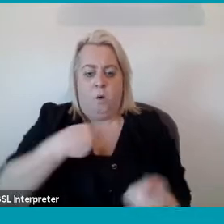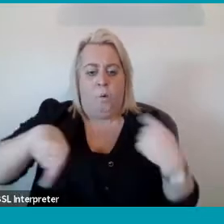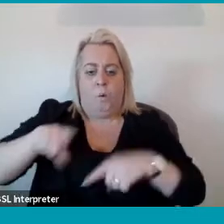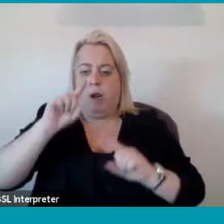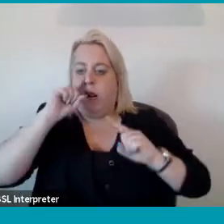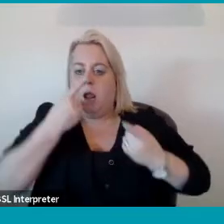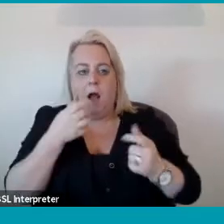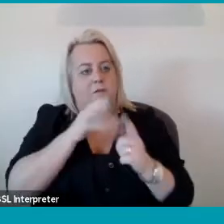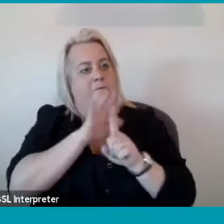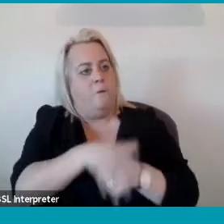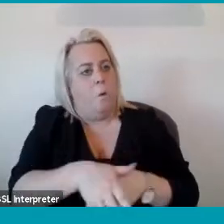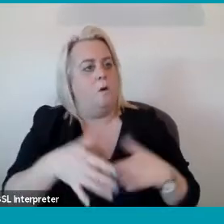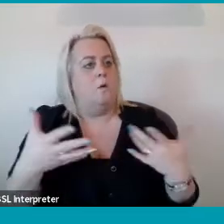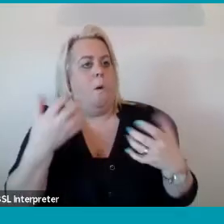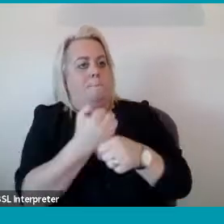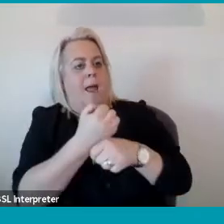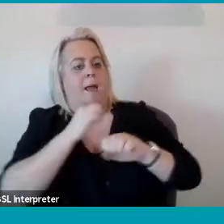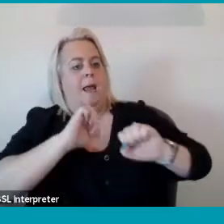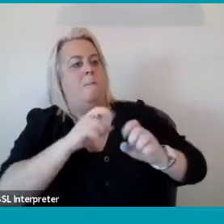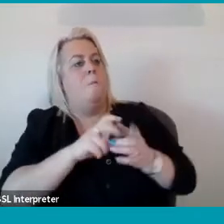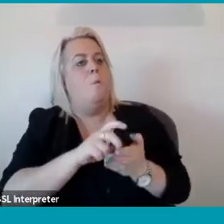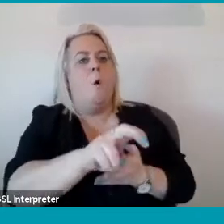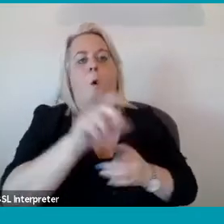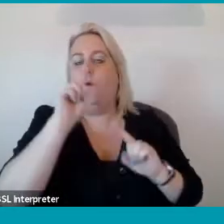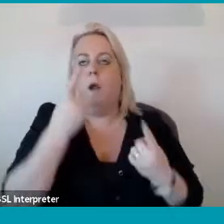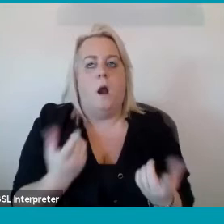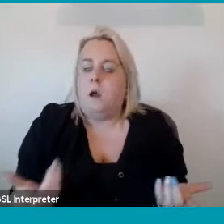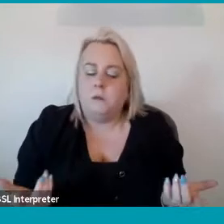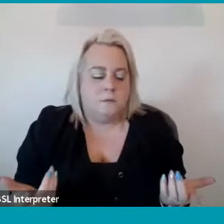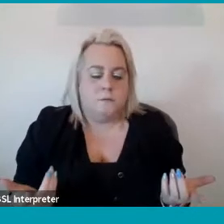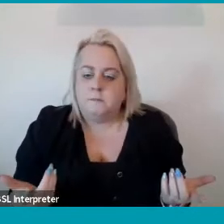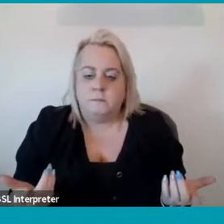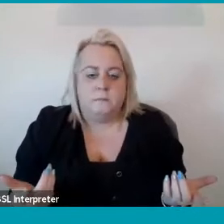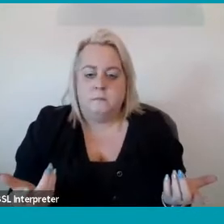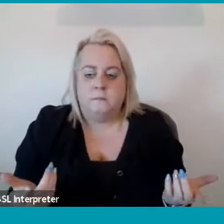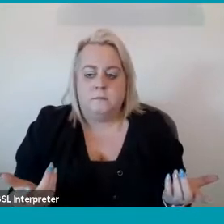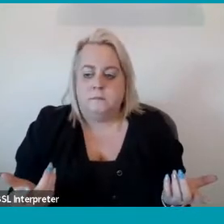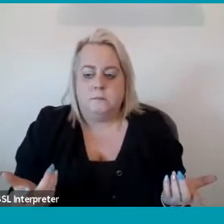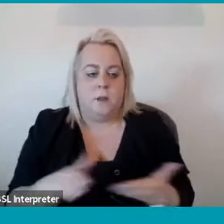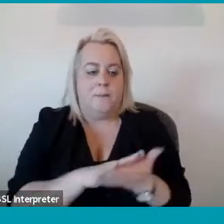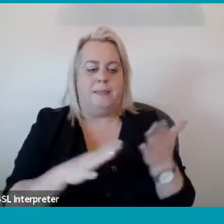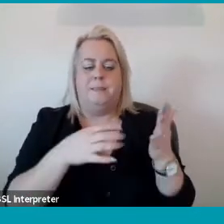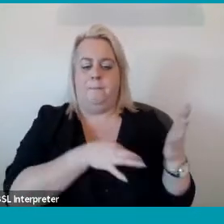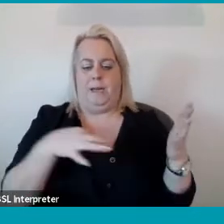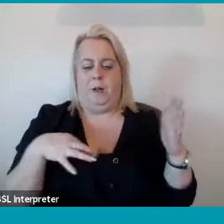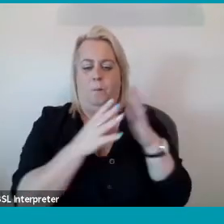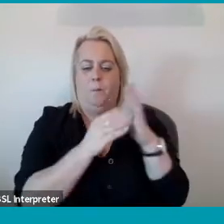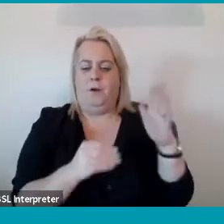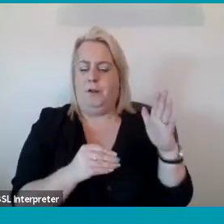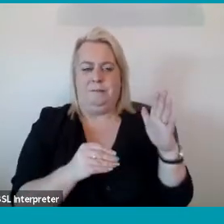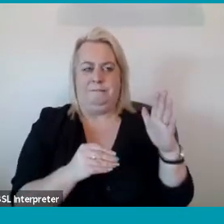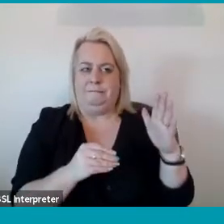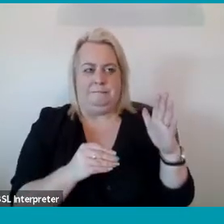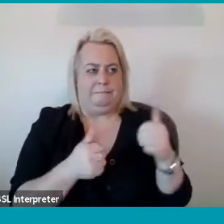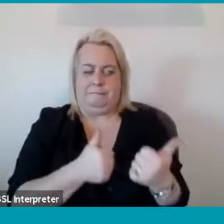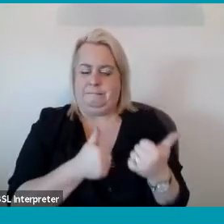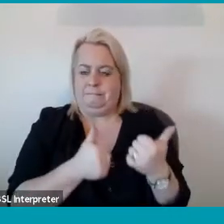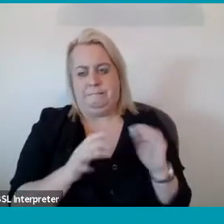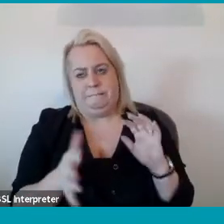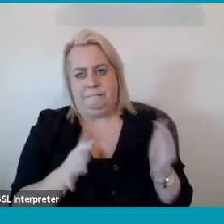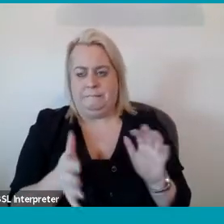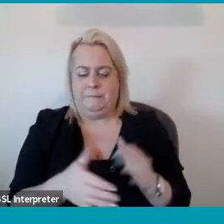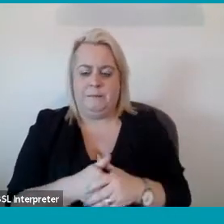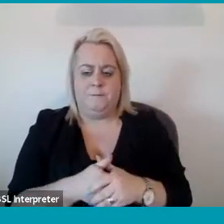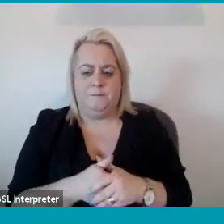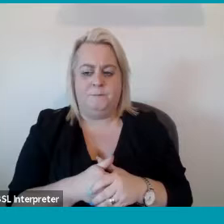those stairs. So actually the medical model doesn't serve us well at all. And the medical model really says